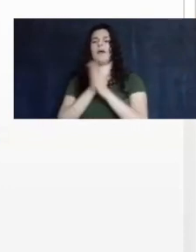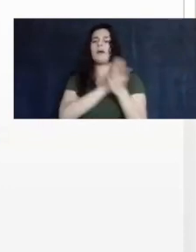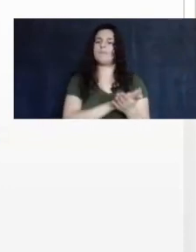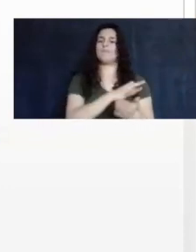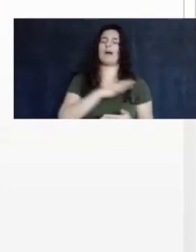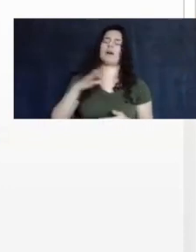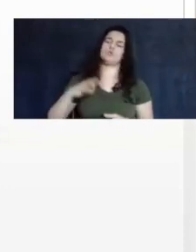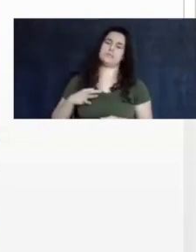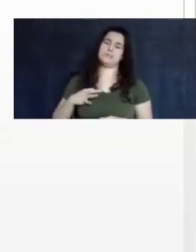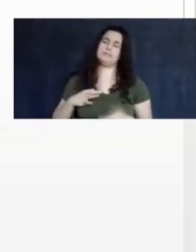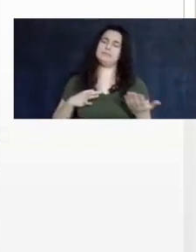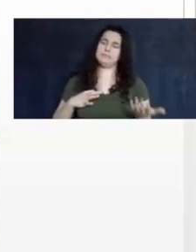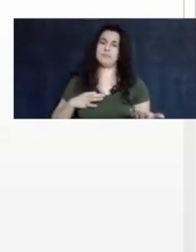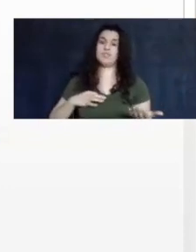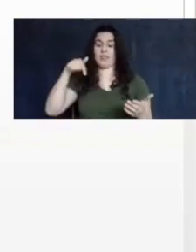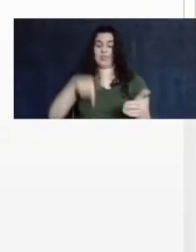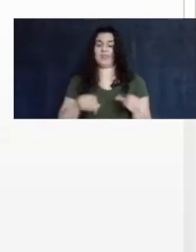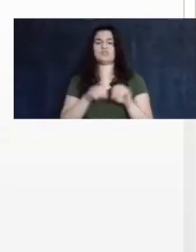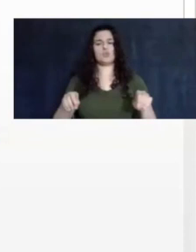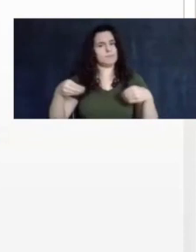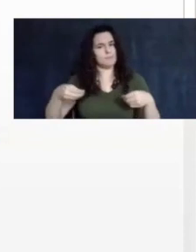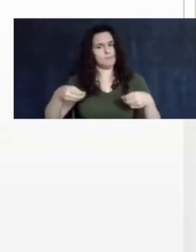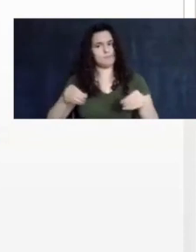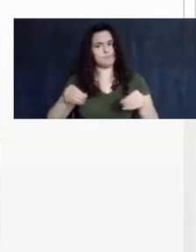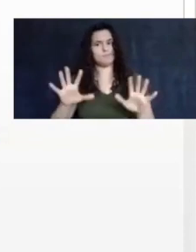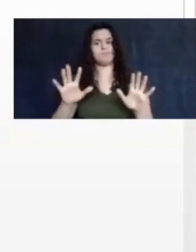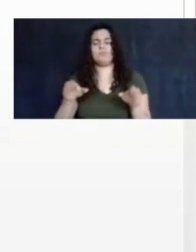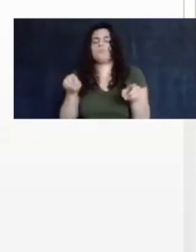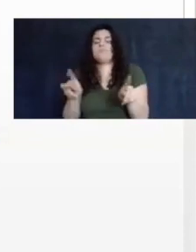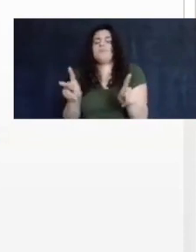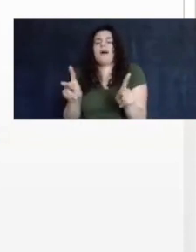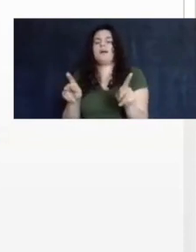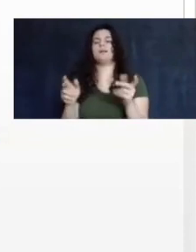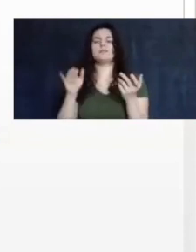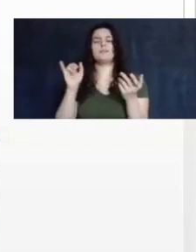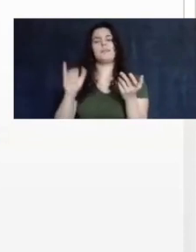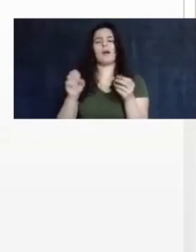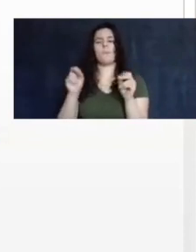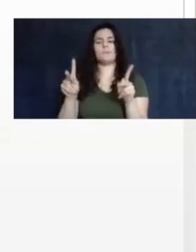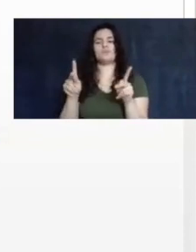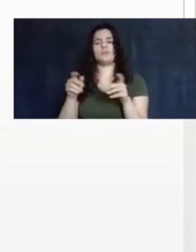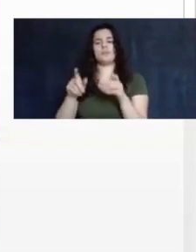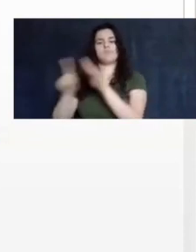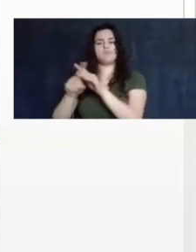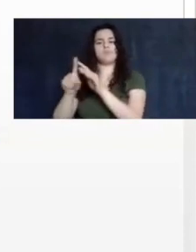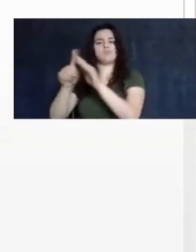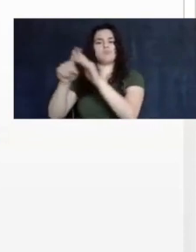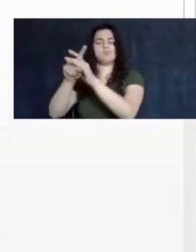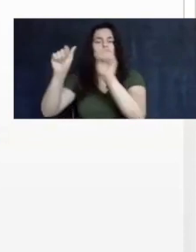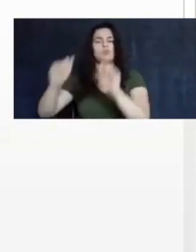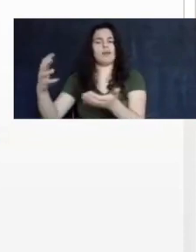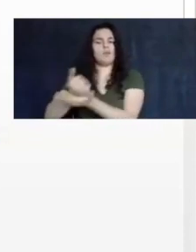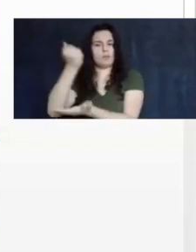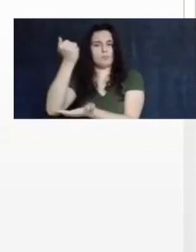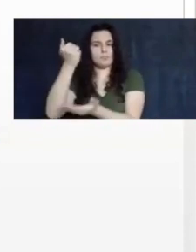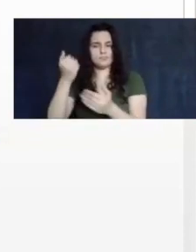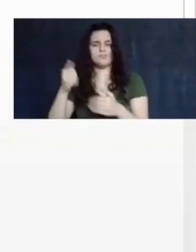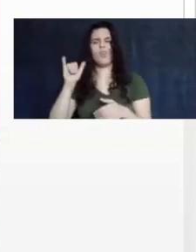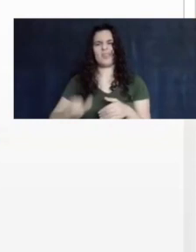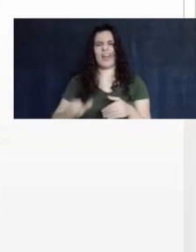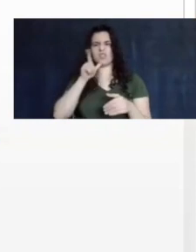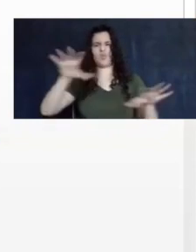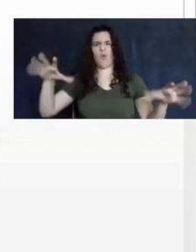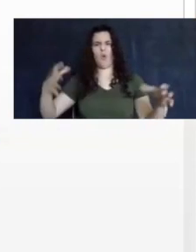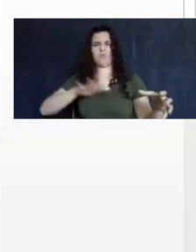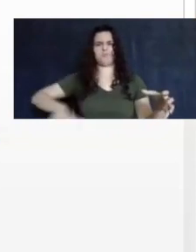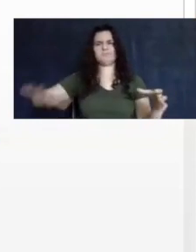this degree gives you that opportunity as well. So that's kind of the demographics of who make up this program. We do have some,